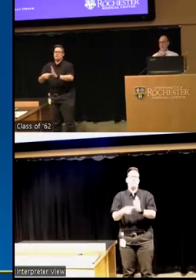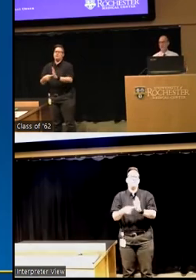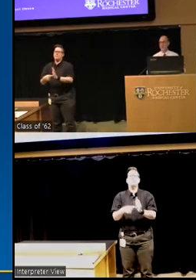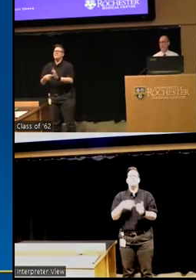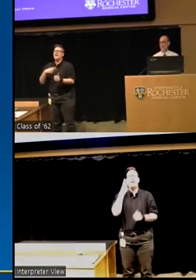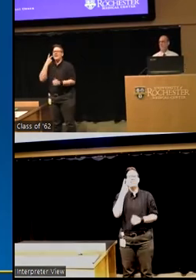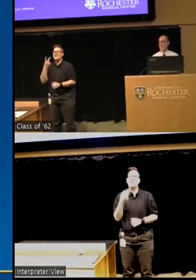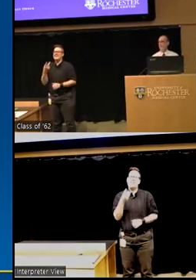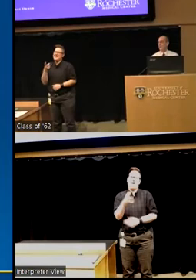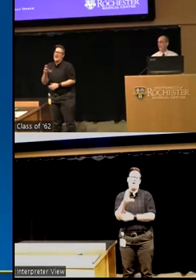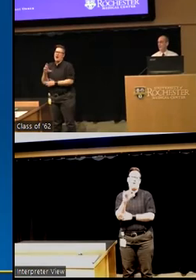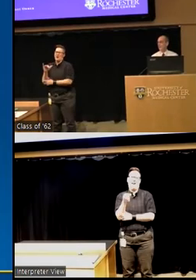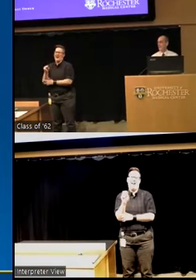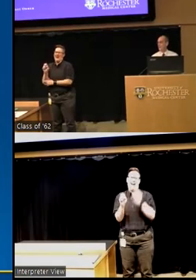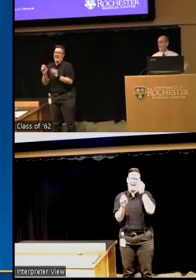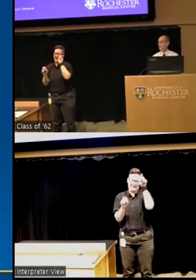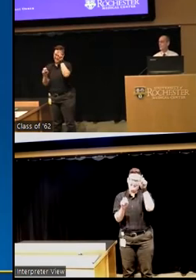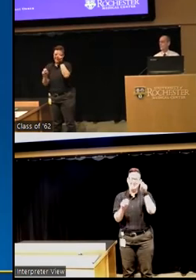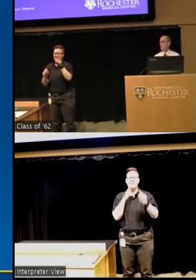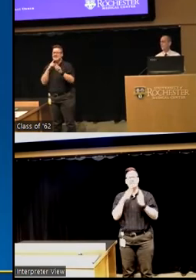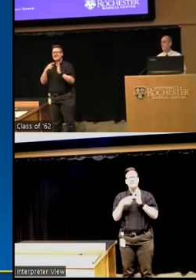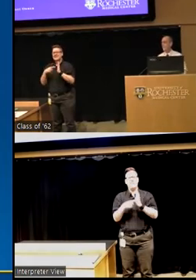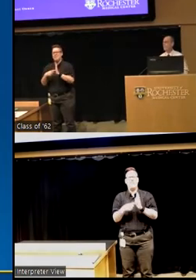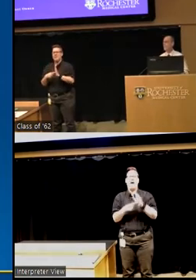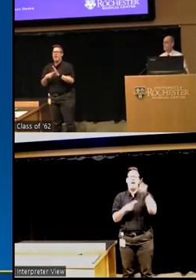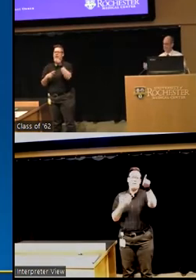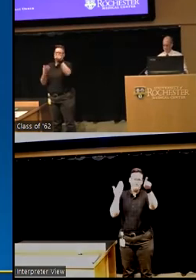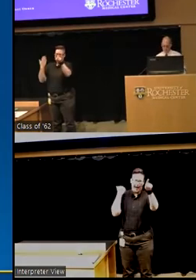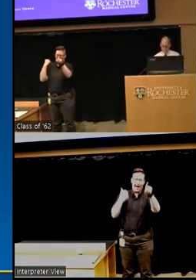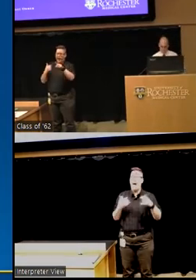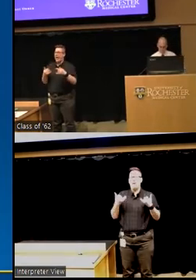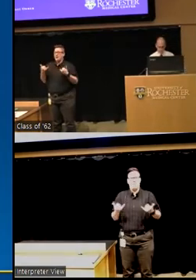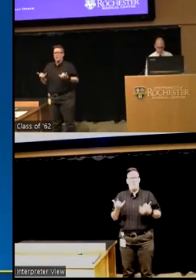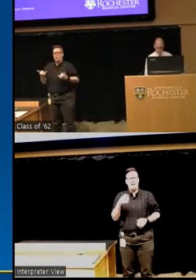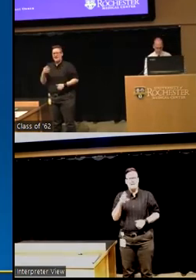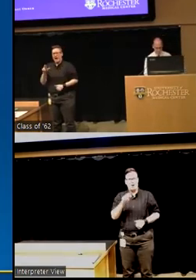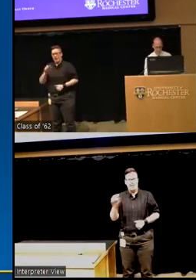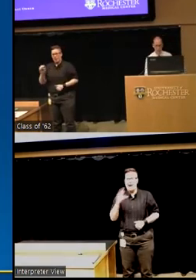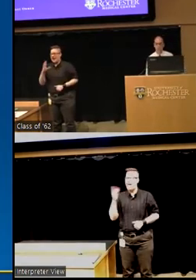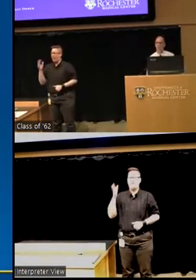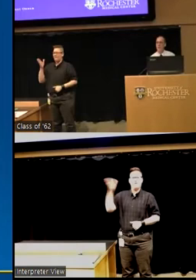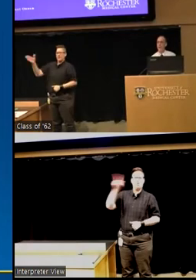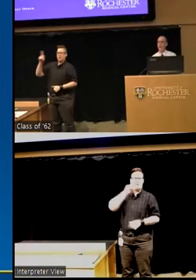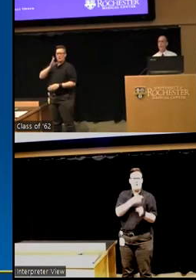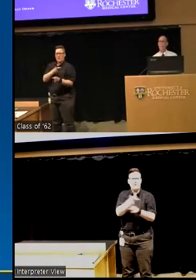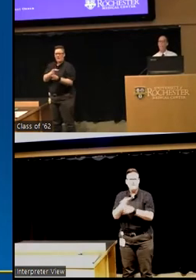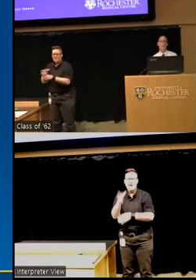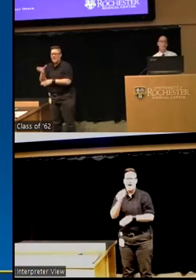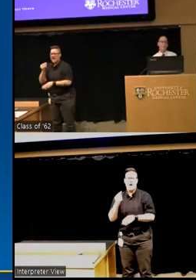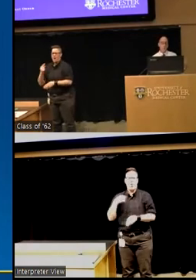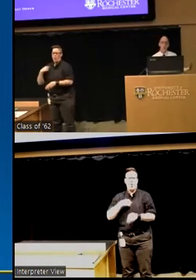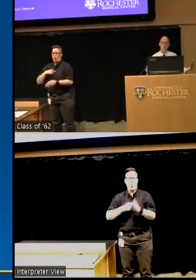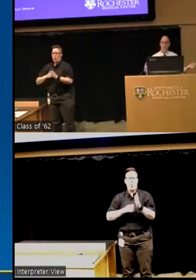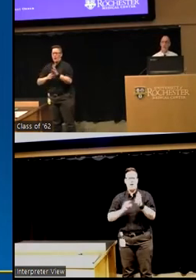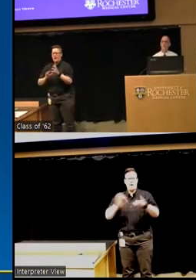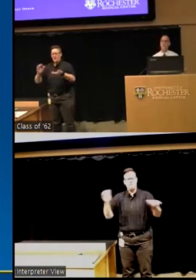Dr. Kane up there, the present with Dr. Lee, and the future of our fields, and the growing collaborative work that we